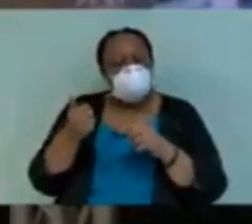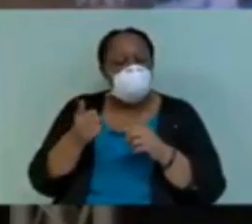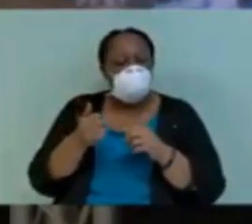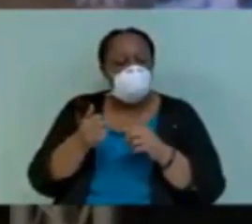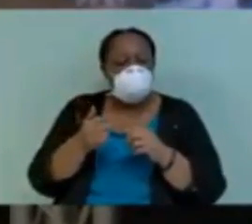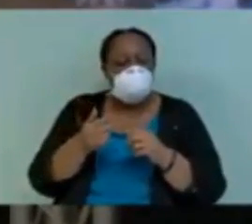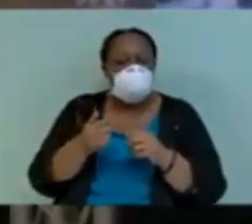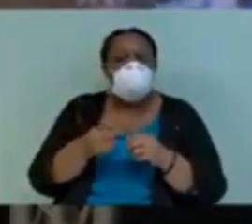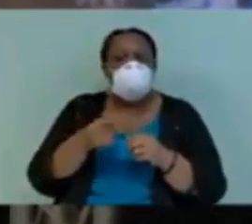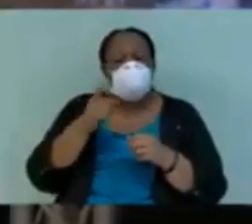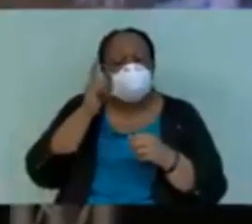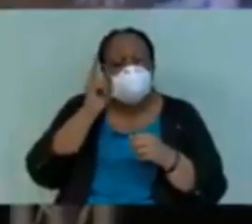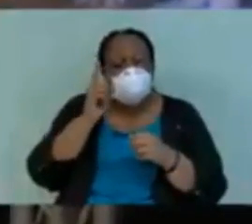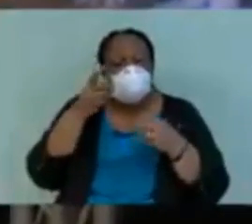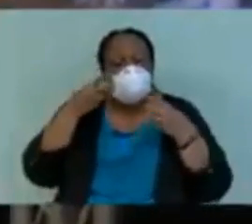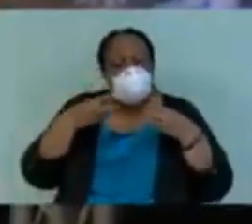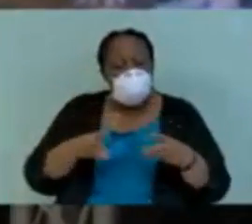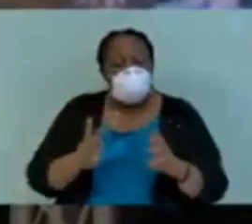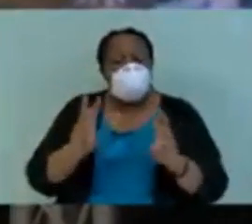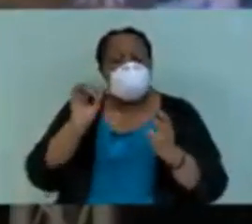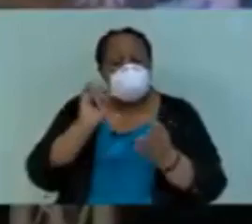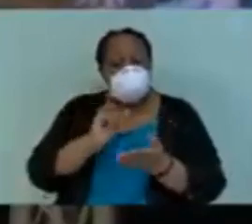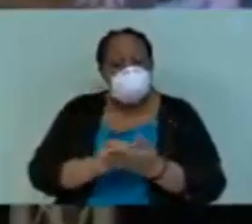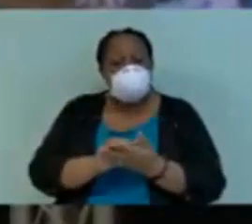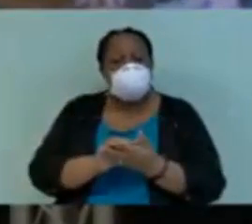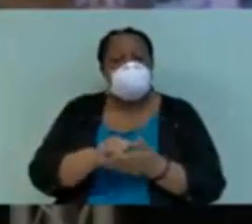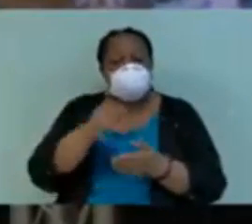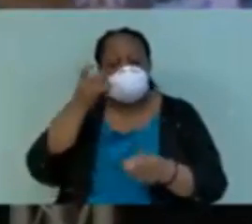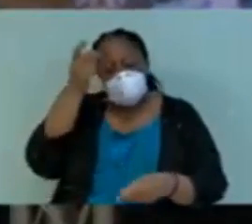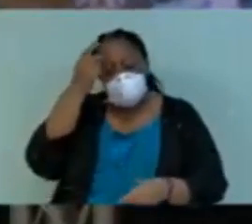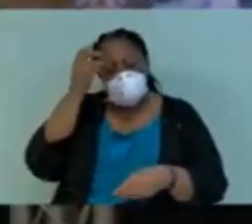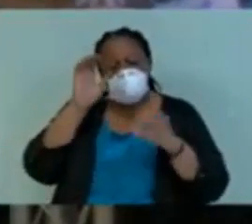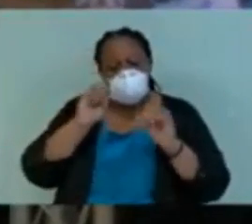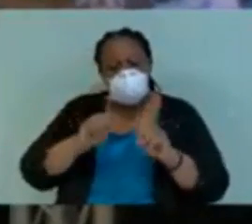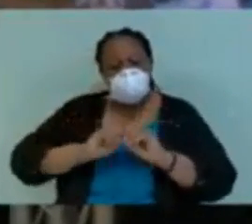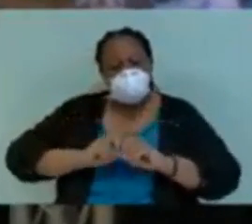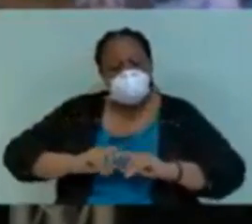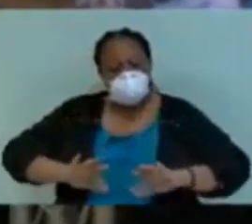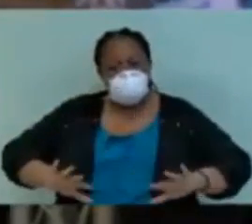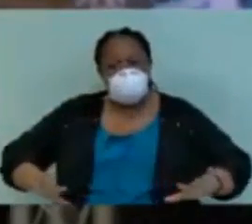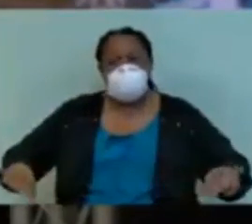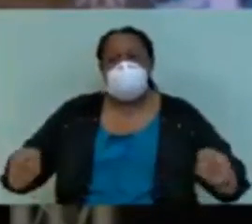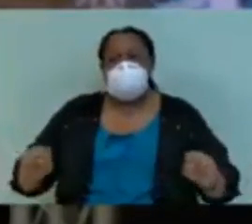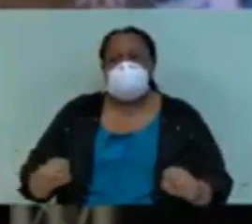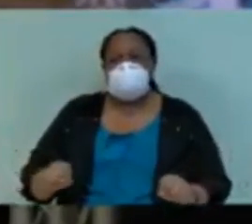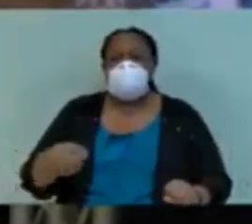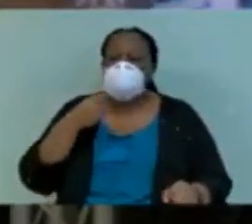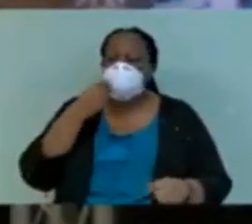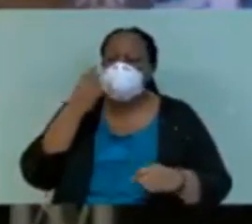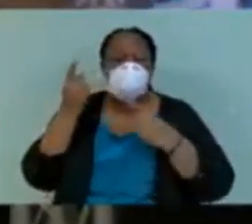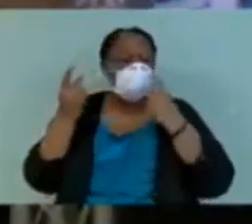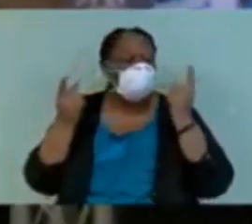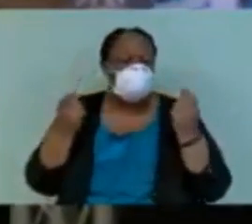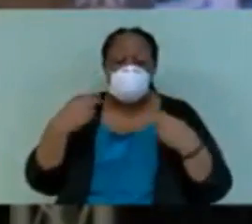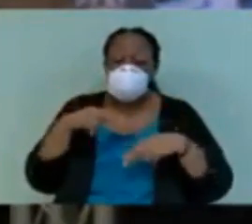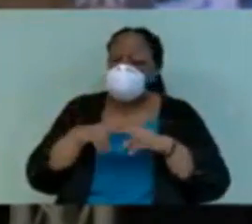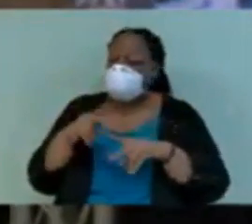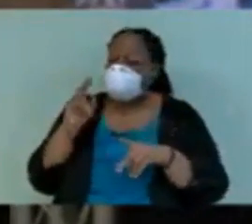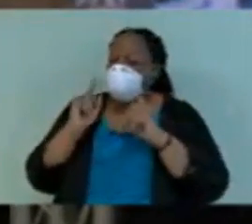at bars, night spots, in the evening at restaurants, in close proximity to each